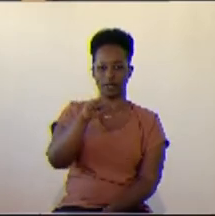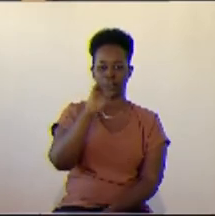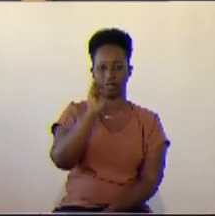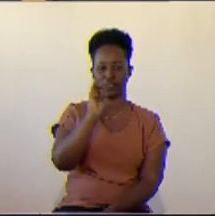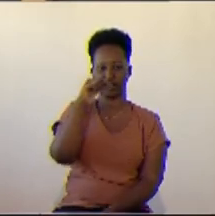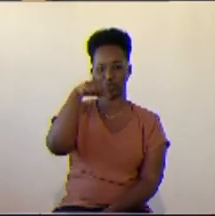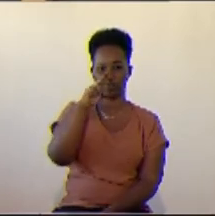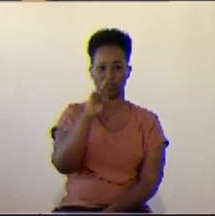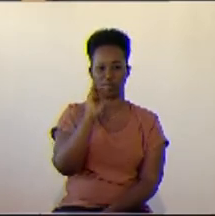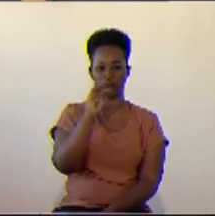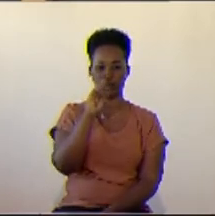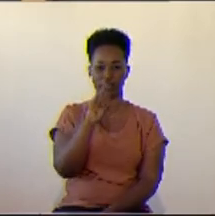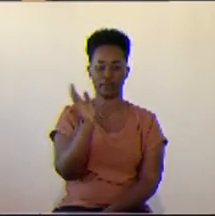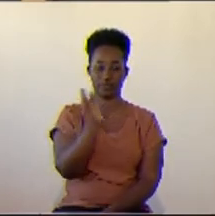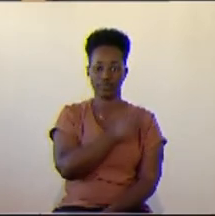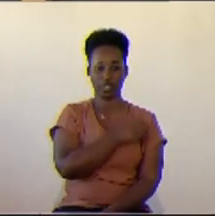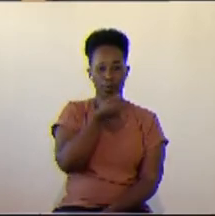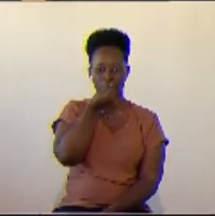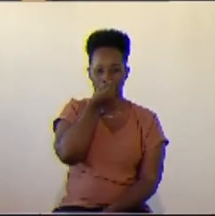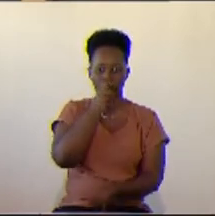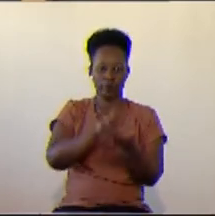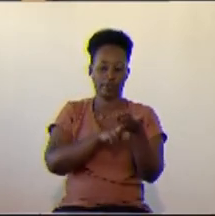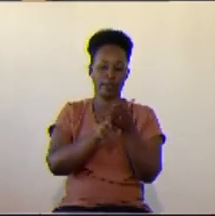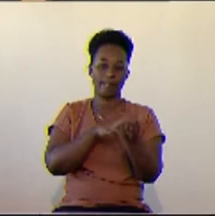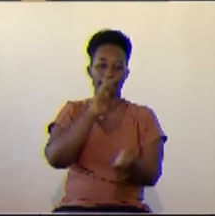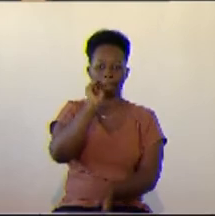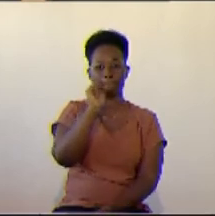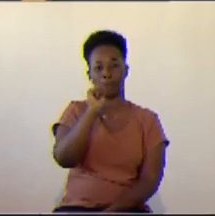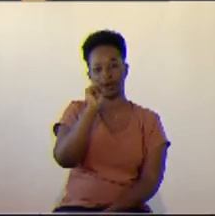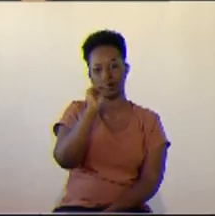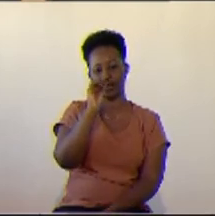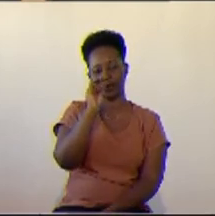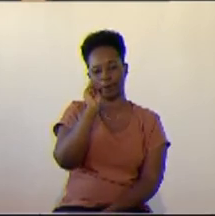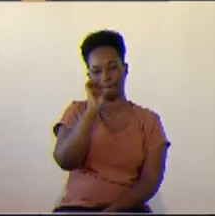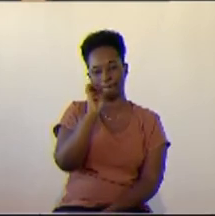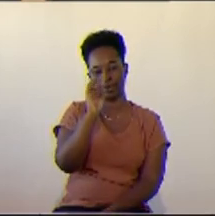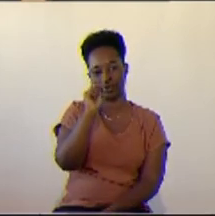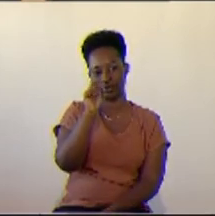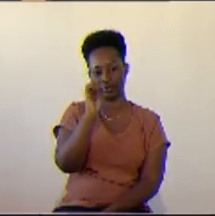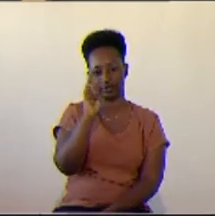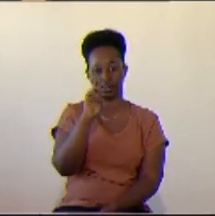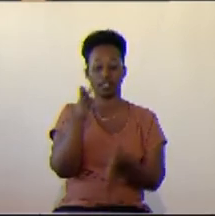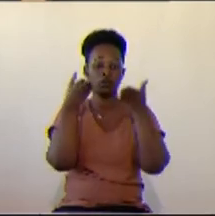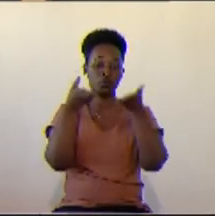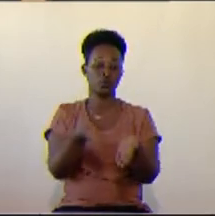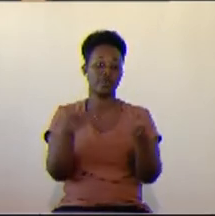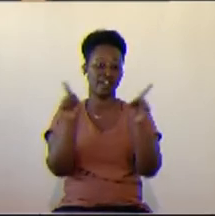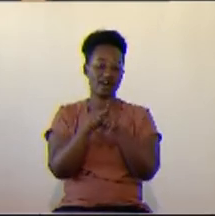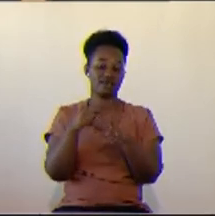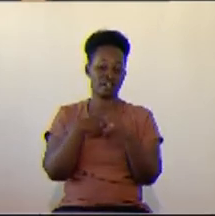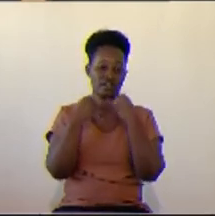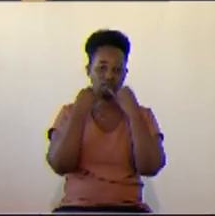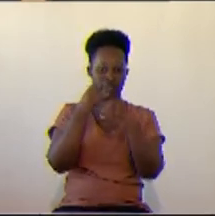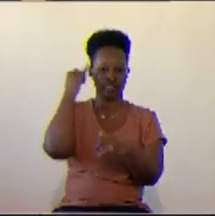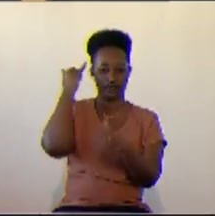manometer. That's what we have been looking at all these days. And so today, as I told you, the last lesson that we are